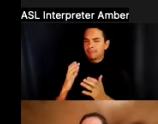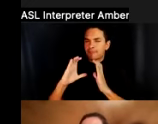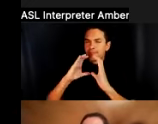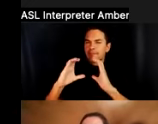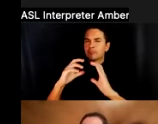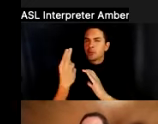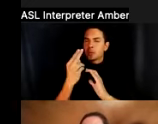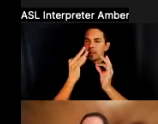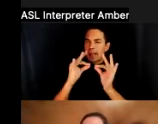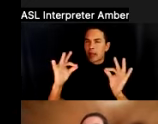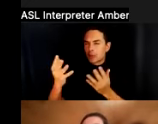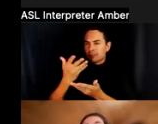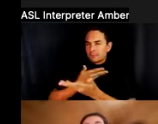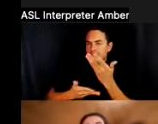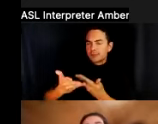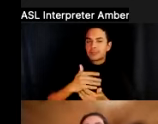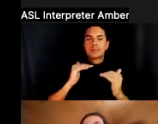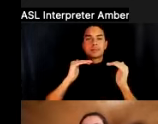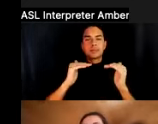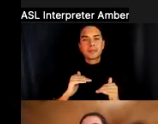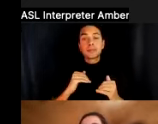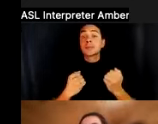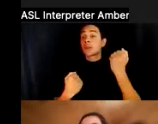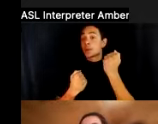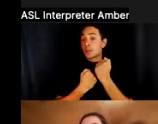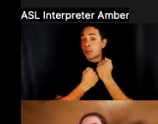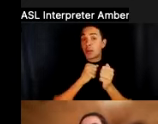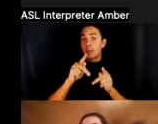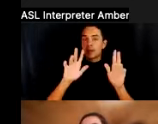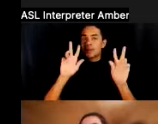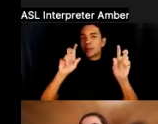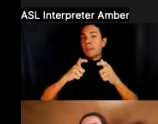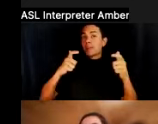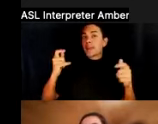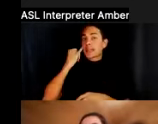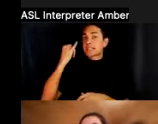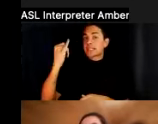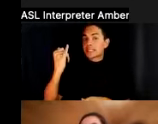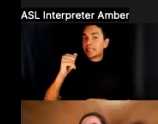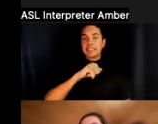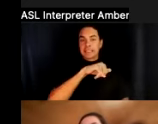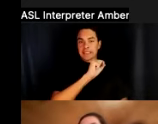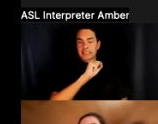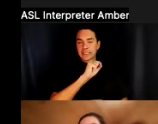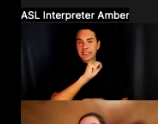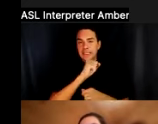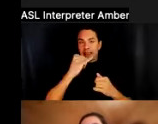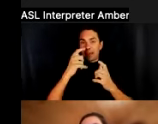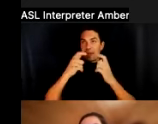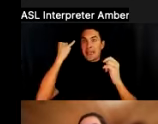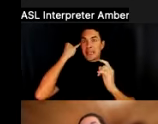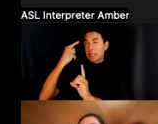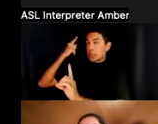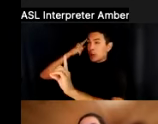other. Yep, supporting people's big ideas while helping them formulate what baby steps we can take to